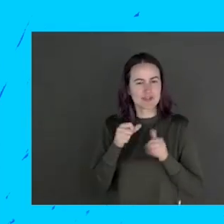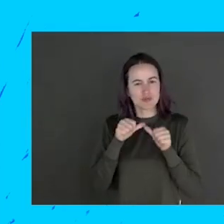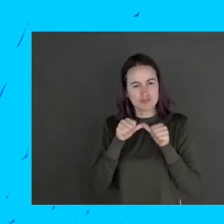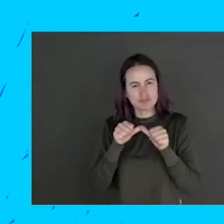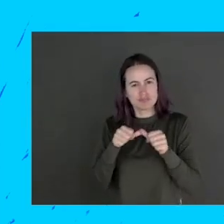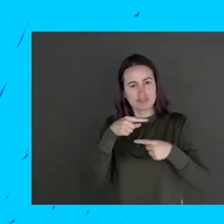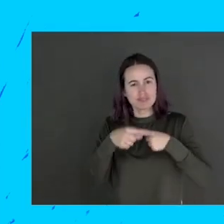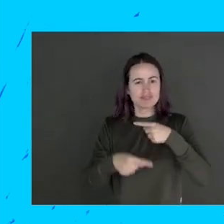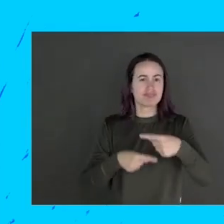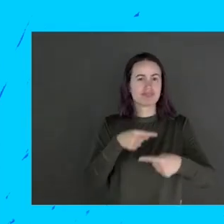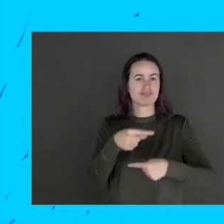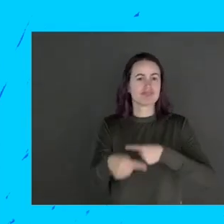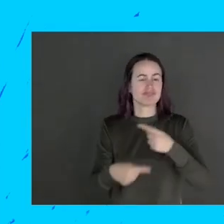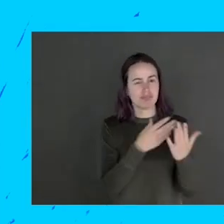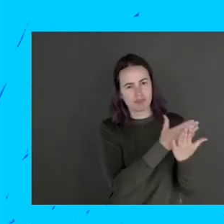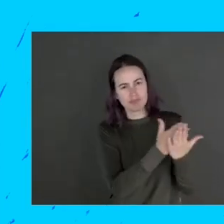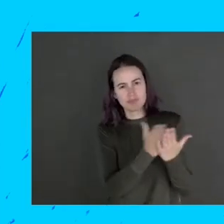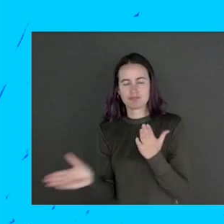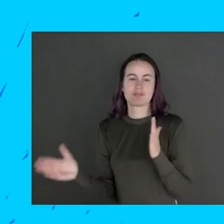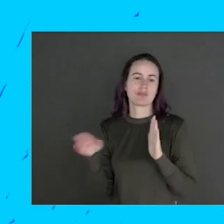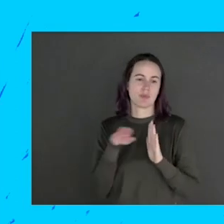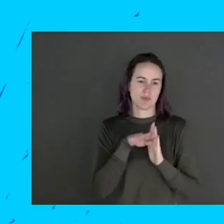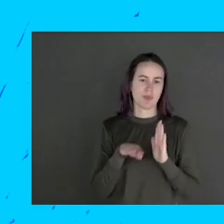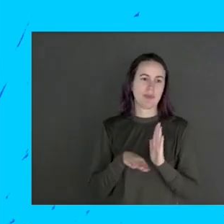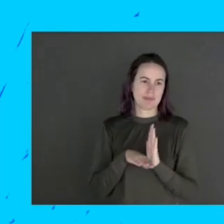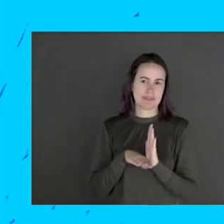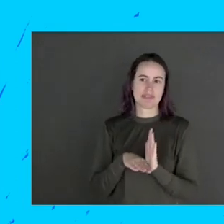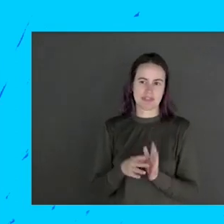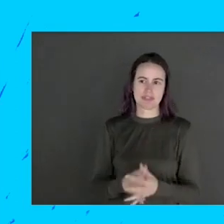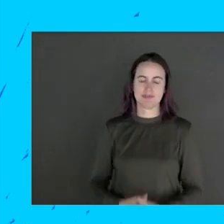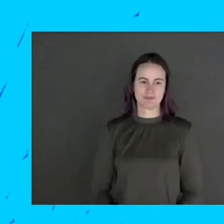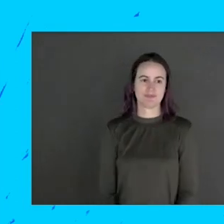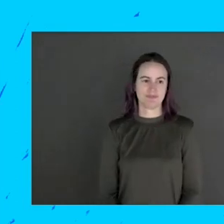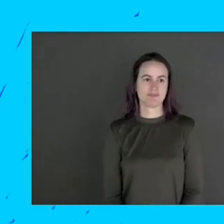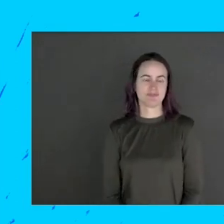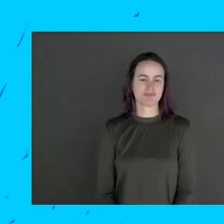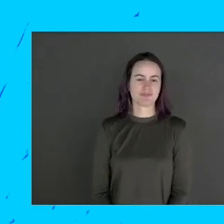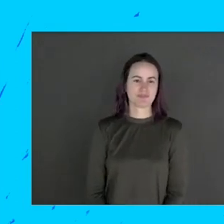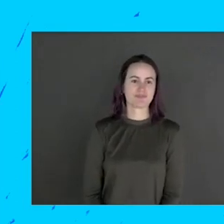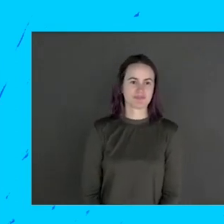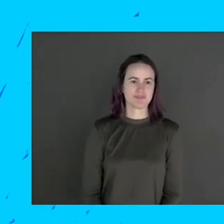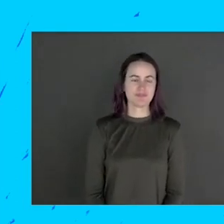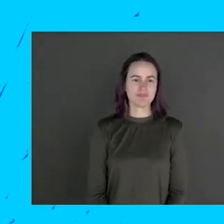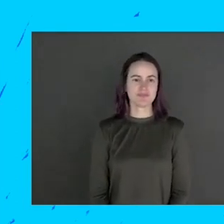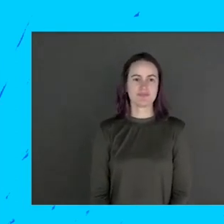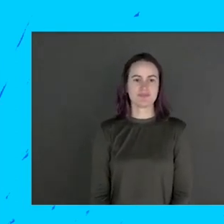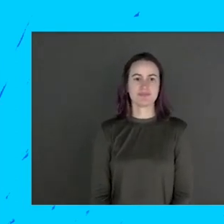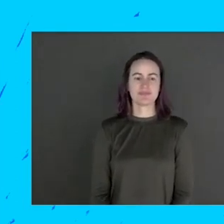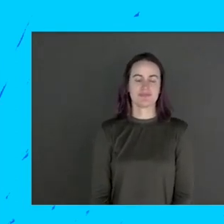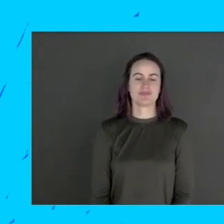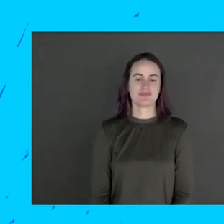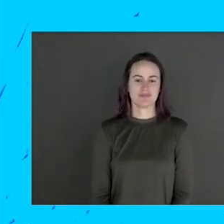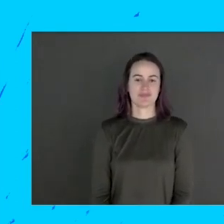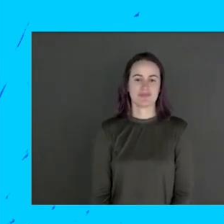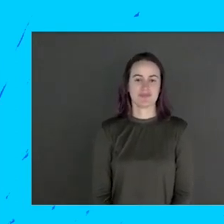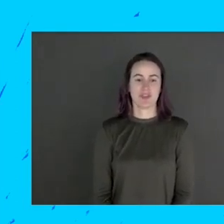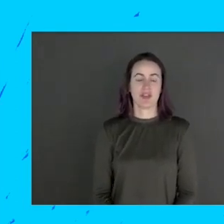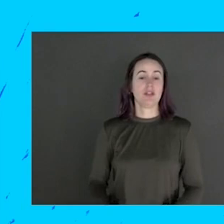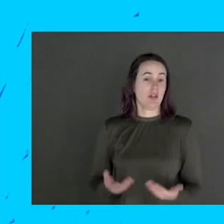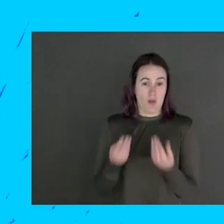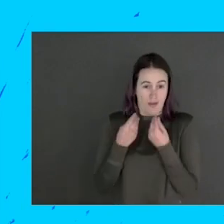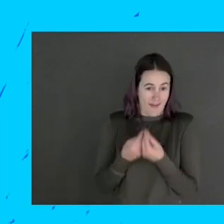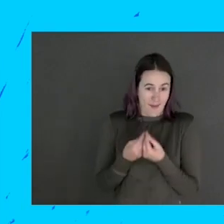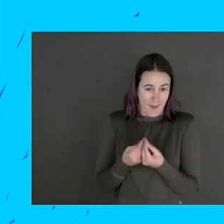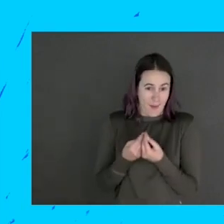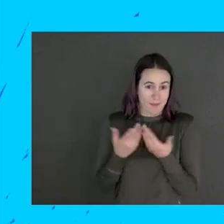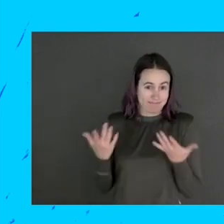all our programming. And what does that take as a grassroots organization? First of all, you have to ensure that